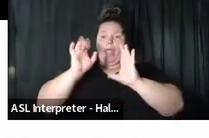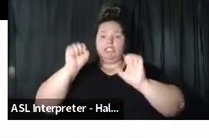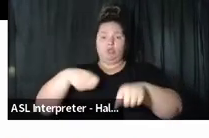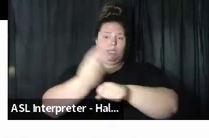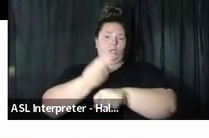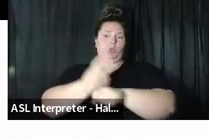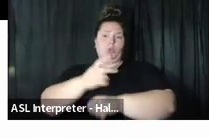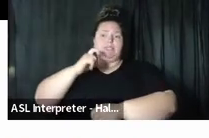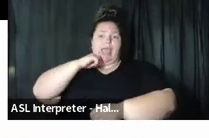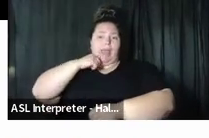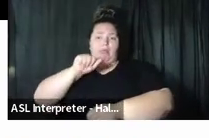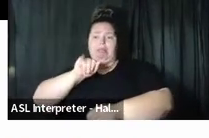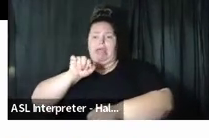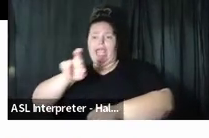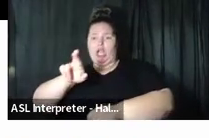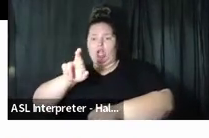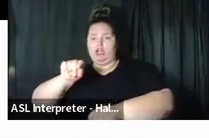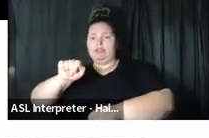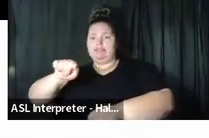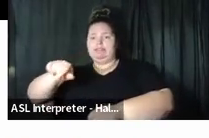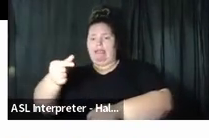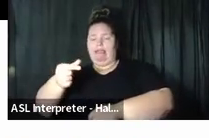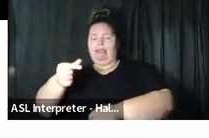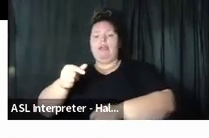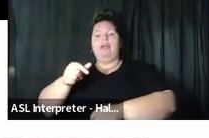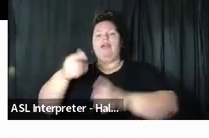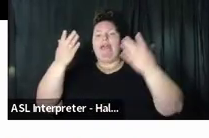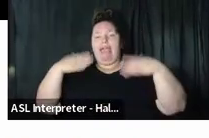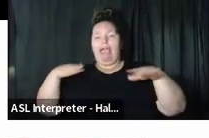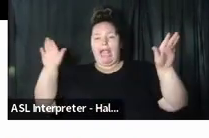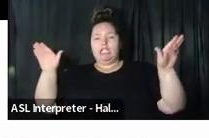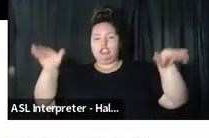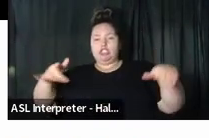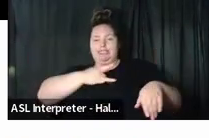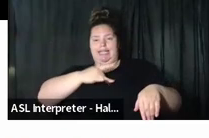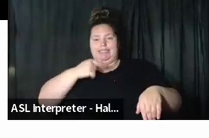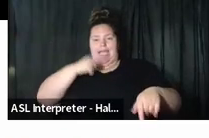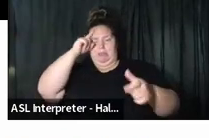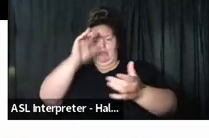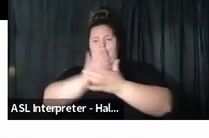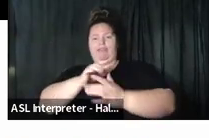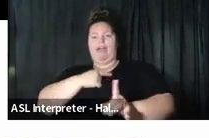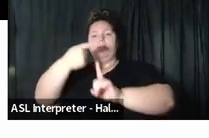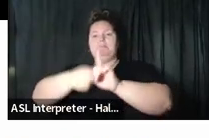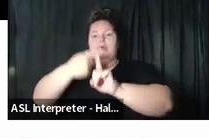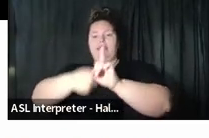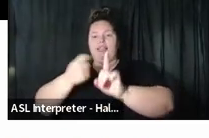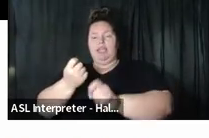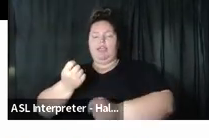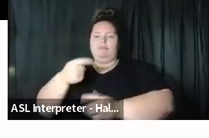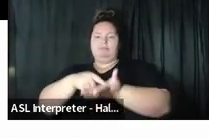use the Apple AirTag. Angel Sense, I believe there's like a monthly subscription for Angel Sense. So like an Apple AirTag would be something